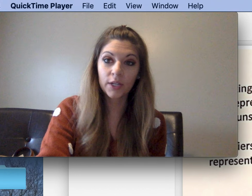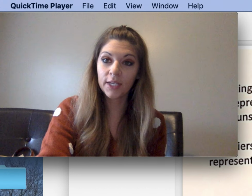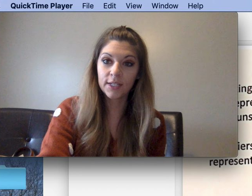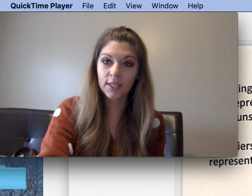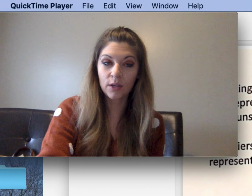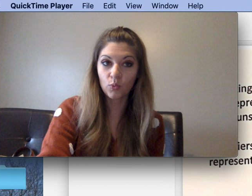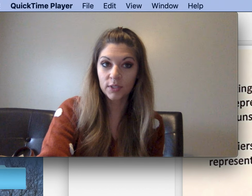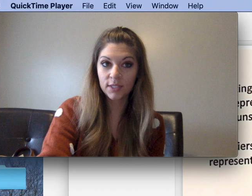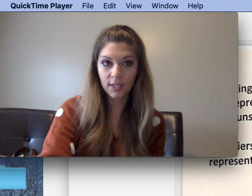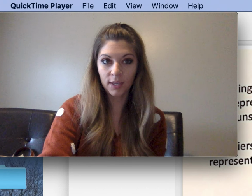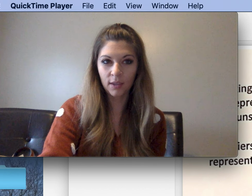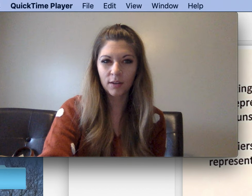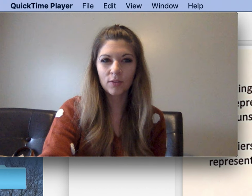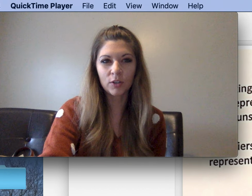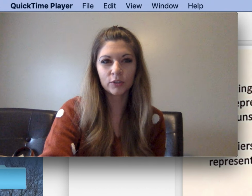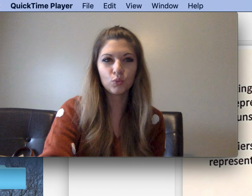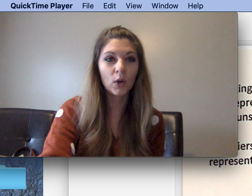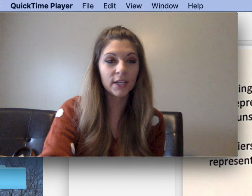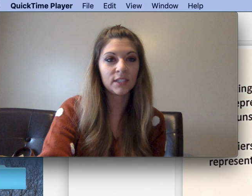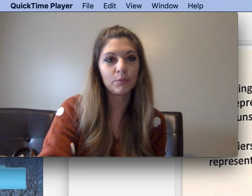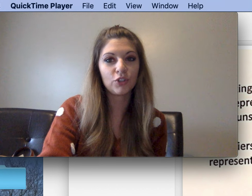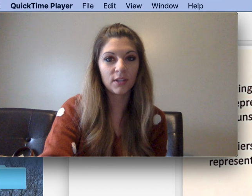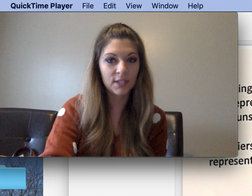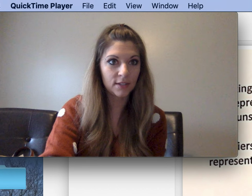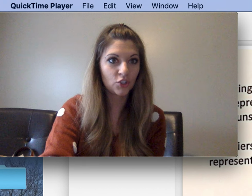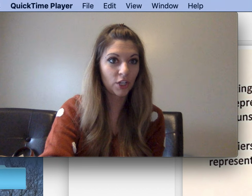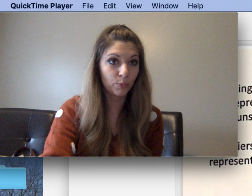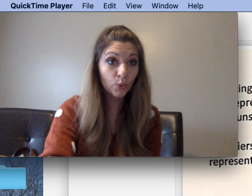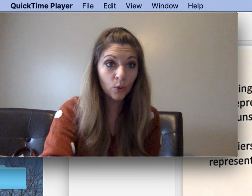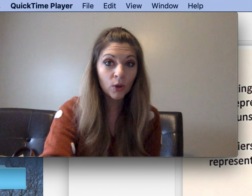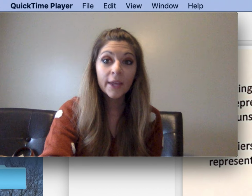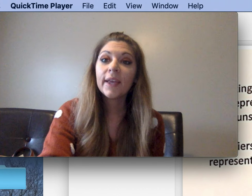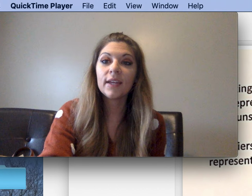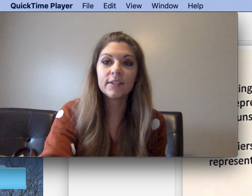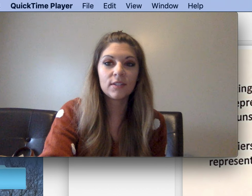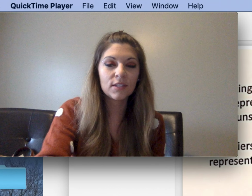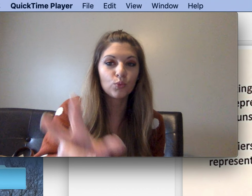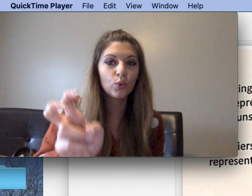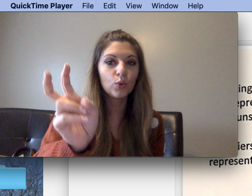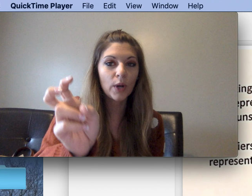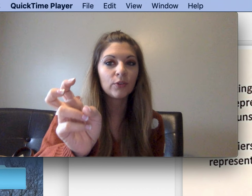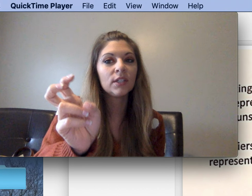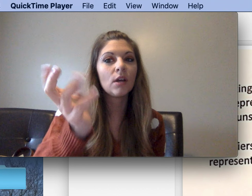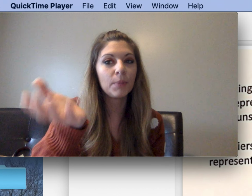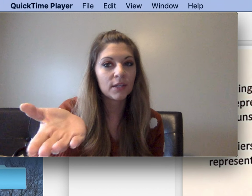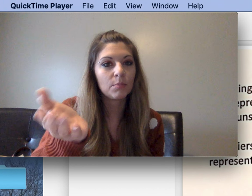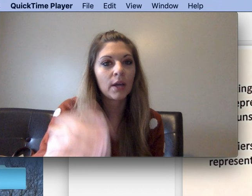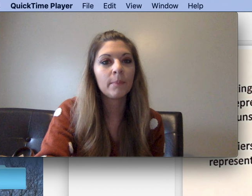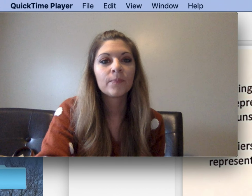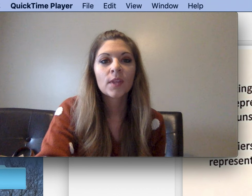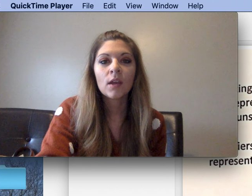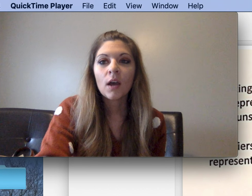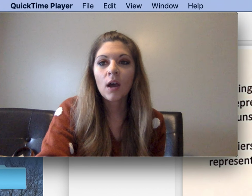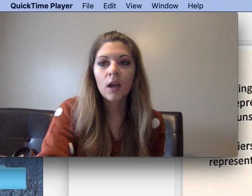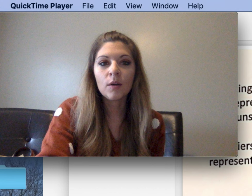And we're going to get to that in 1 second. There's one exception to this hand shape rule, and it's this rule-grounded